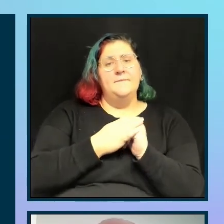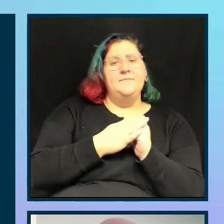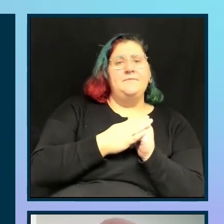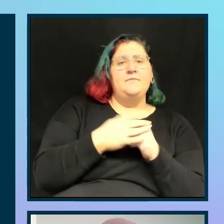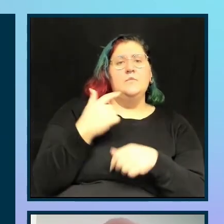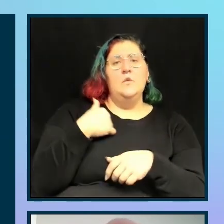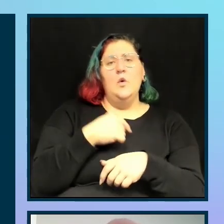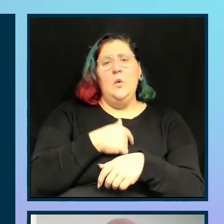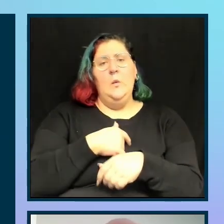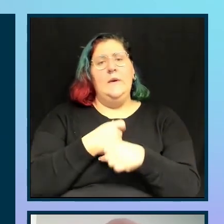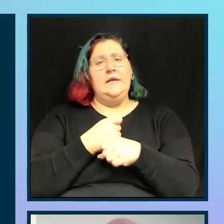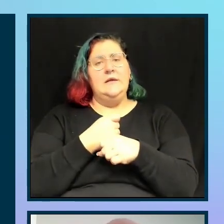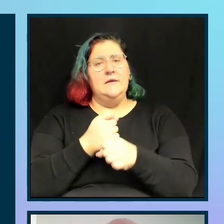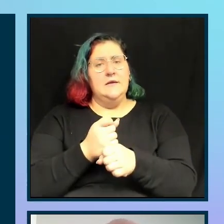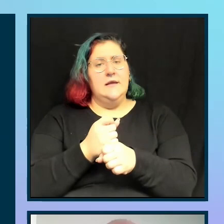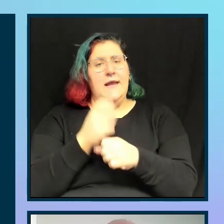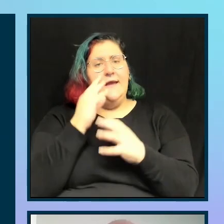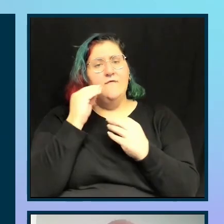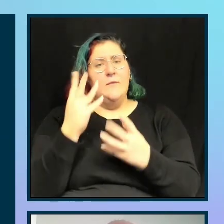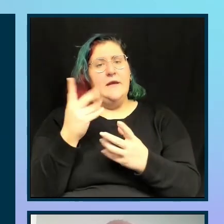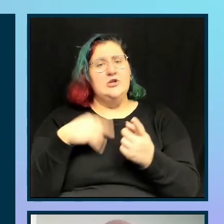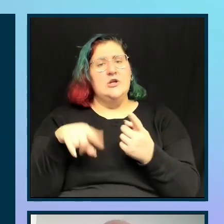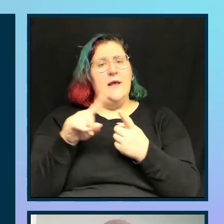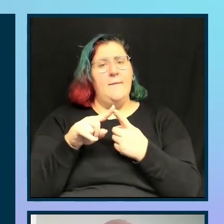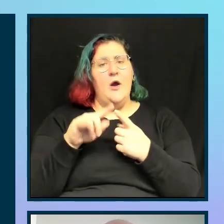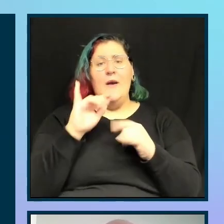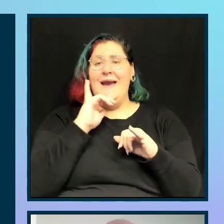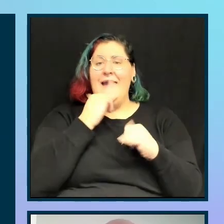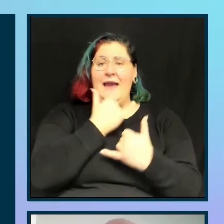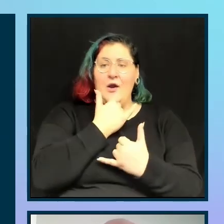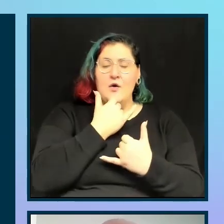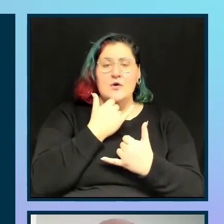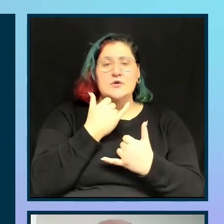that could either be fixed through software itself or to be fixed